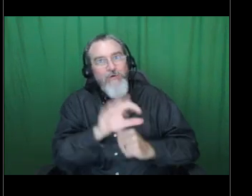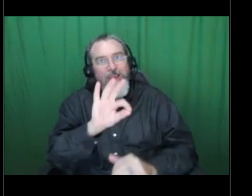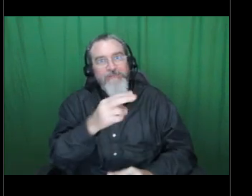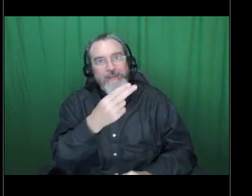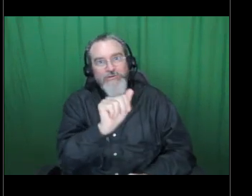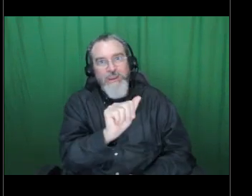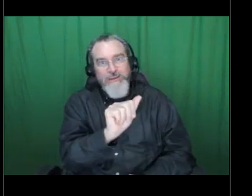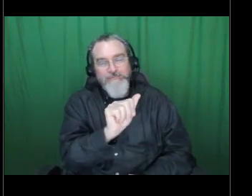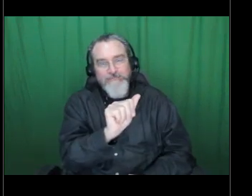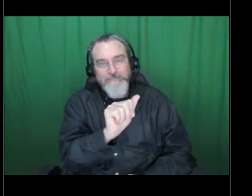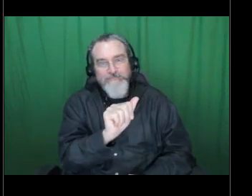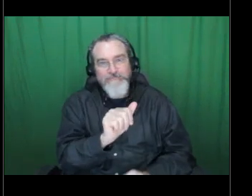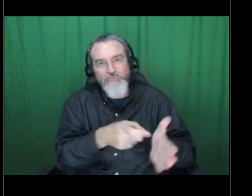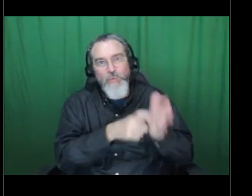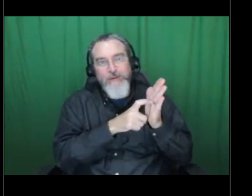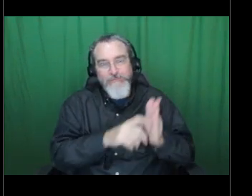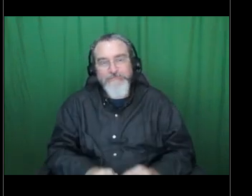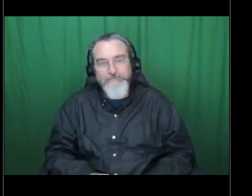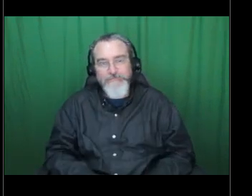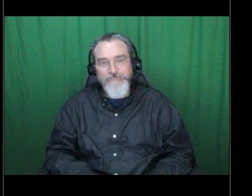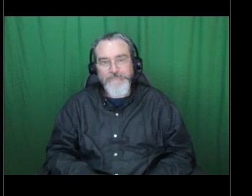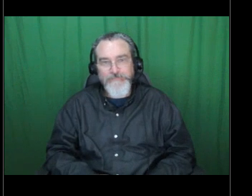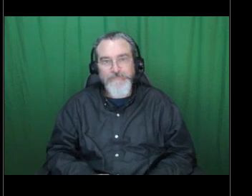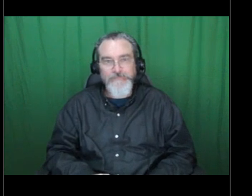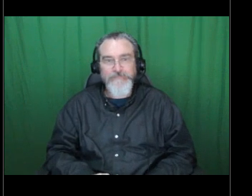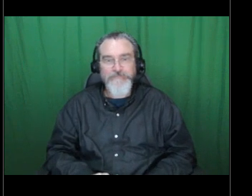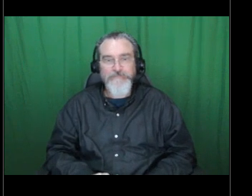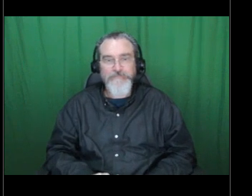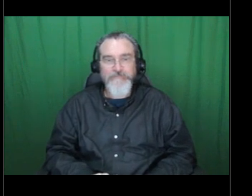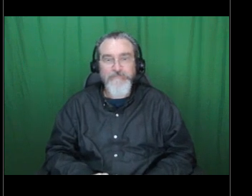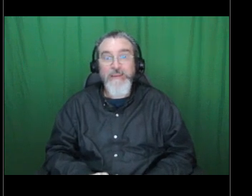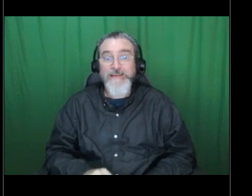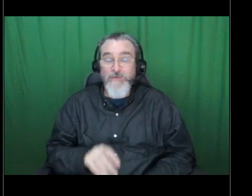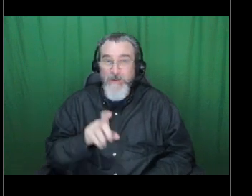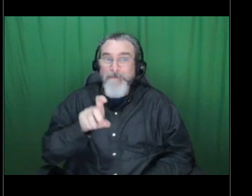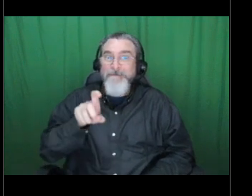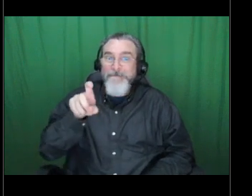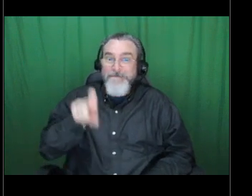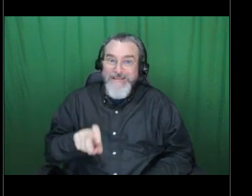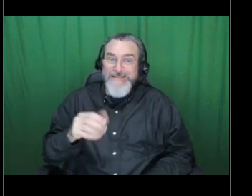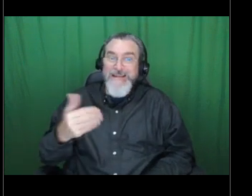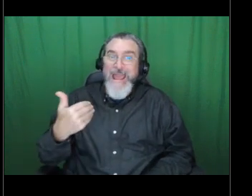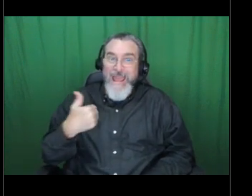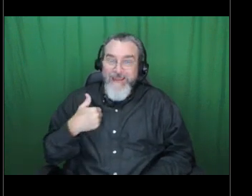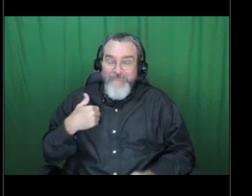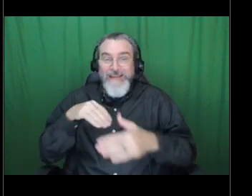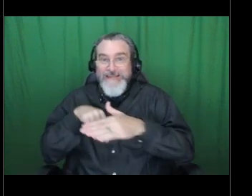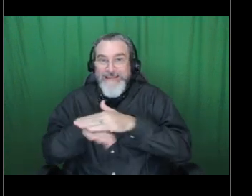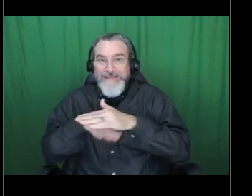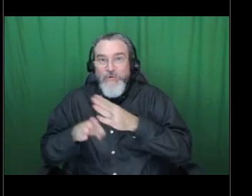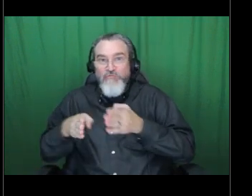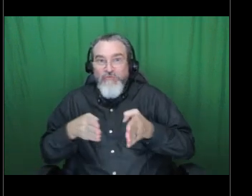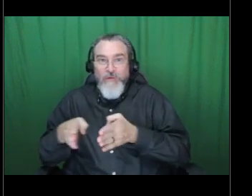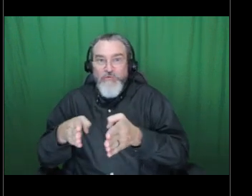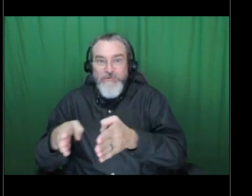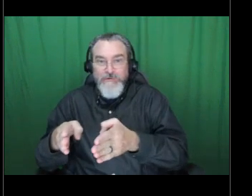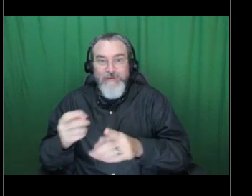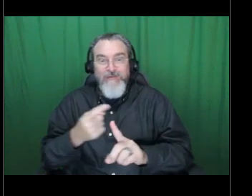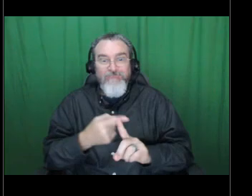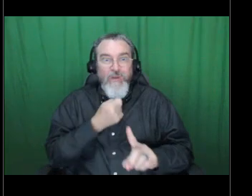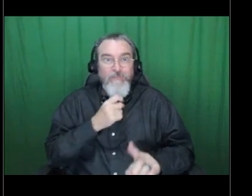An accessible route to the dwelling unit entrances must be provided from the first